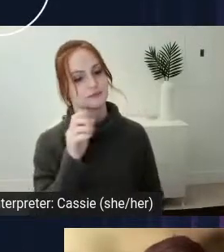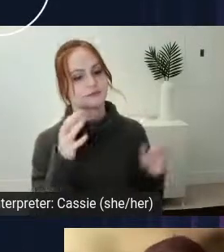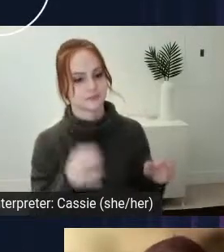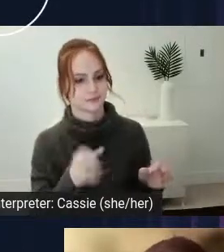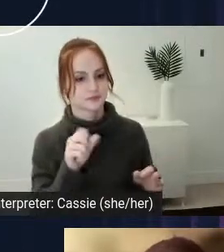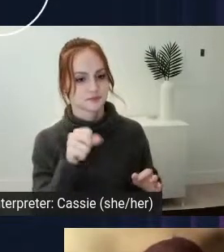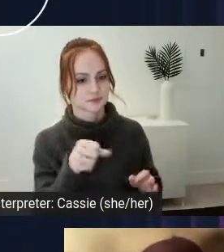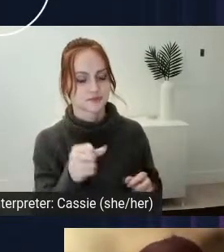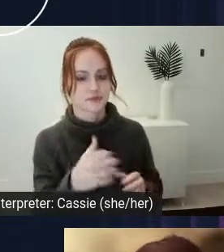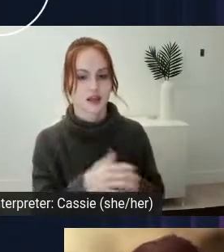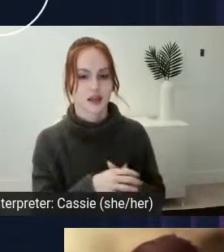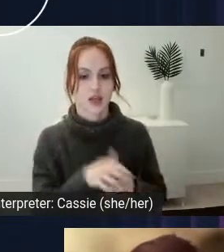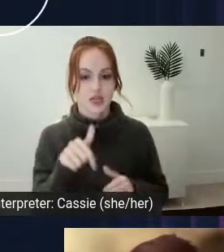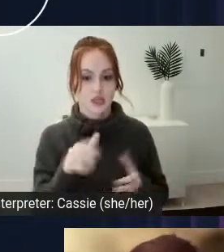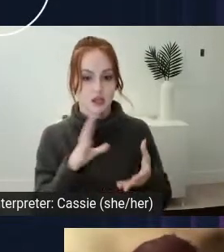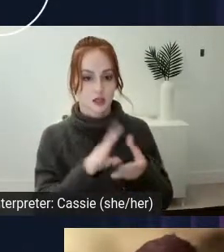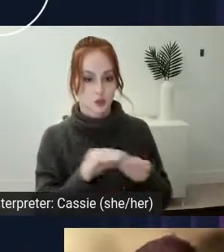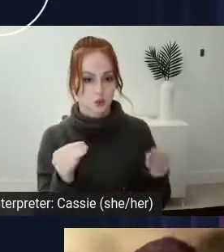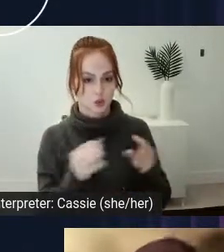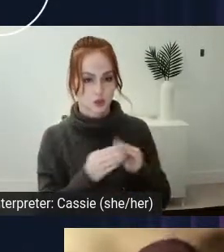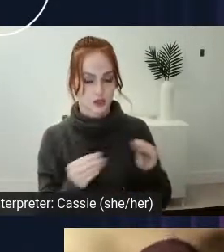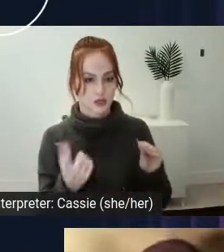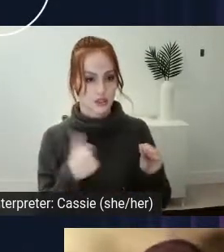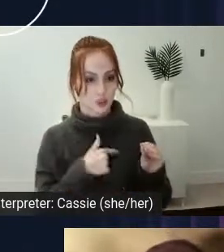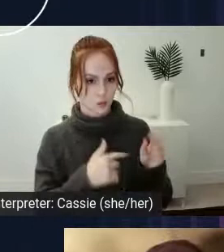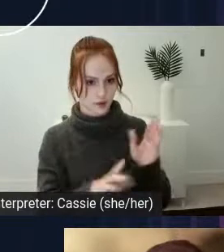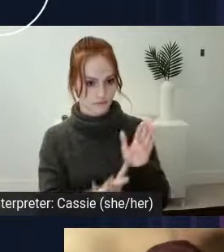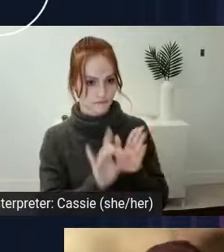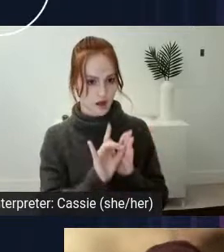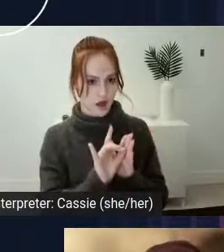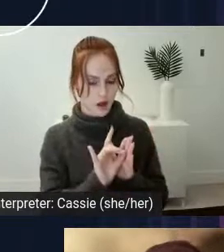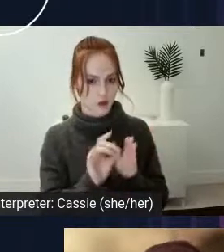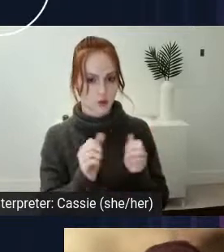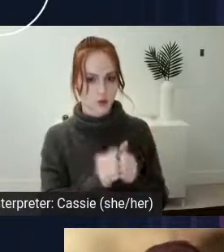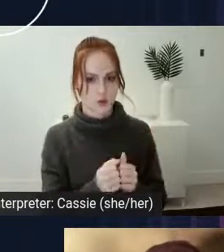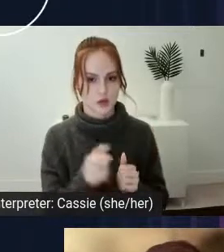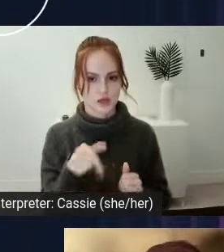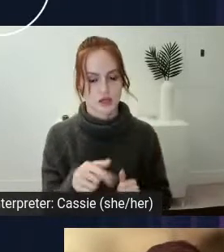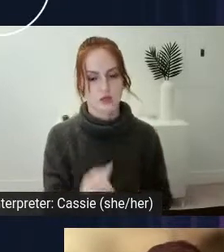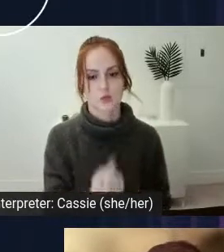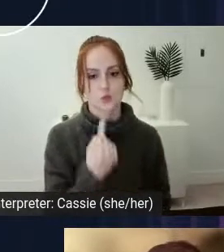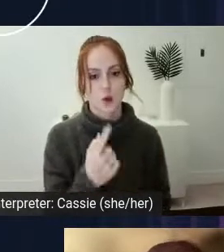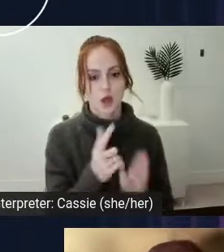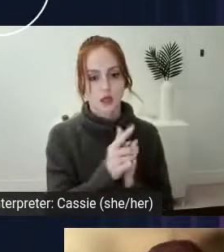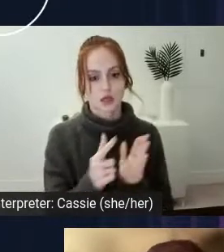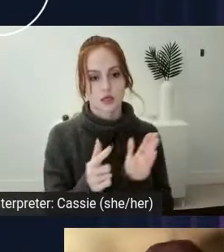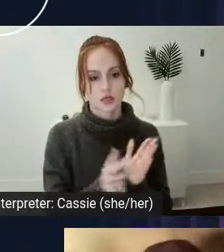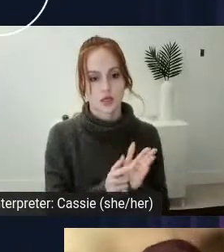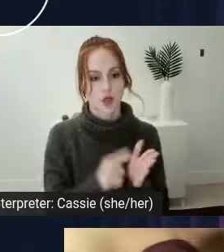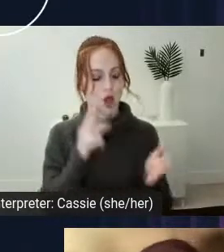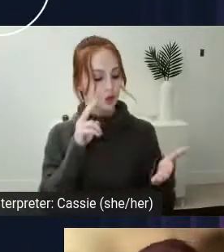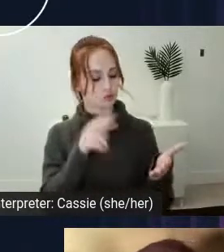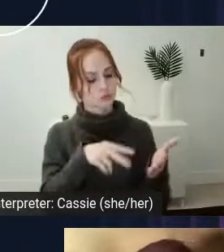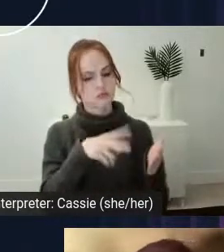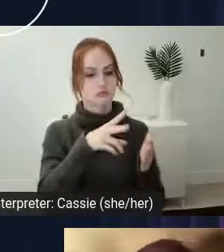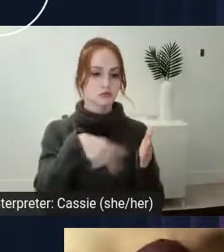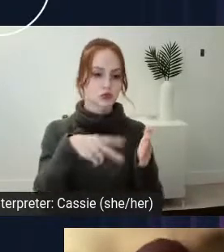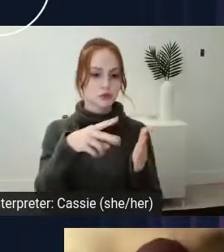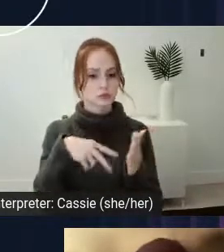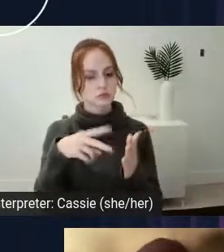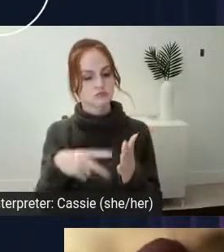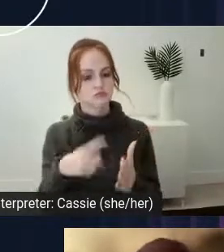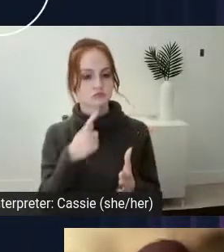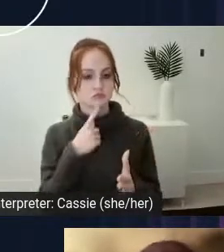And in these stories that we've found, and with this one law that on its face, you read through it, you're like, oh, this very